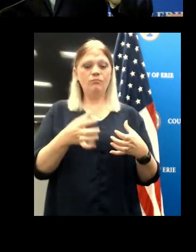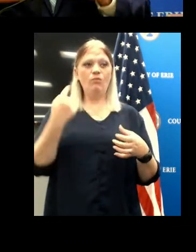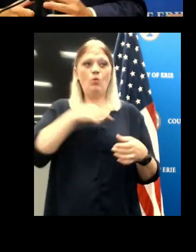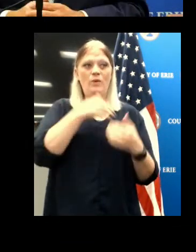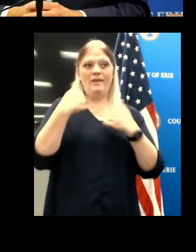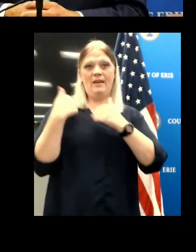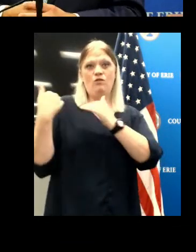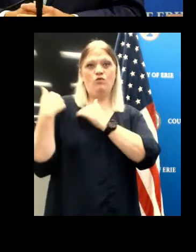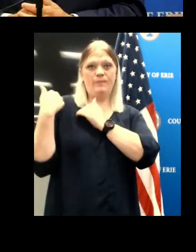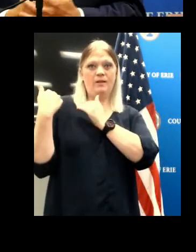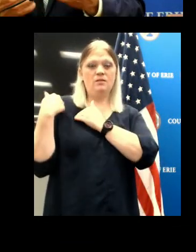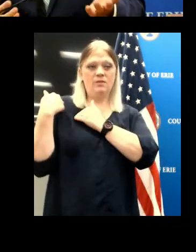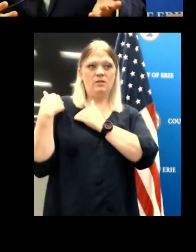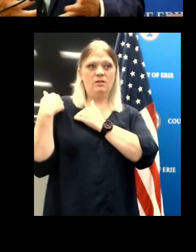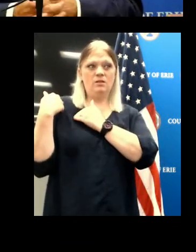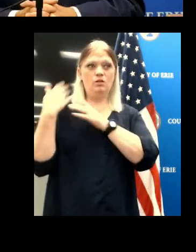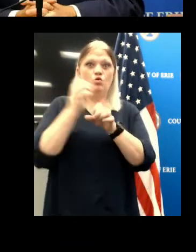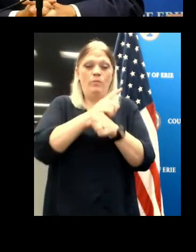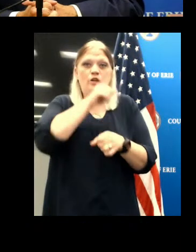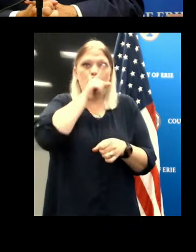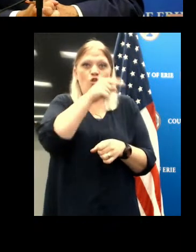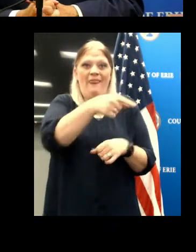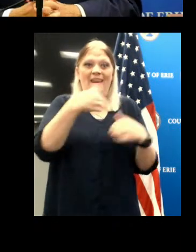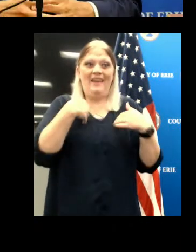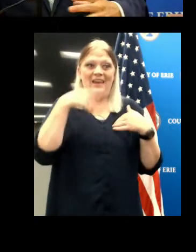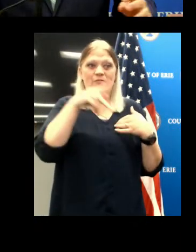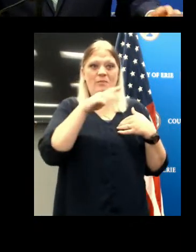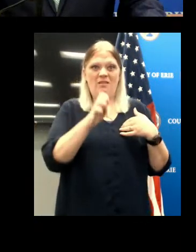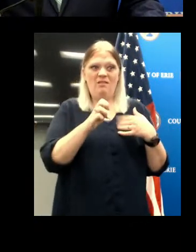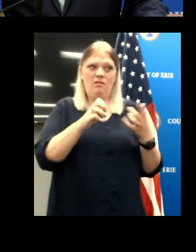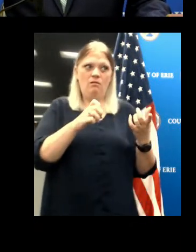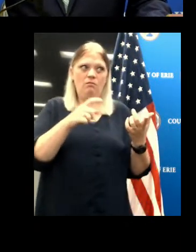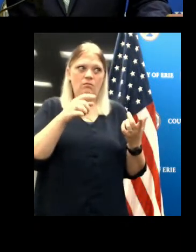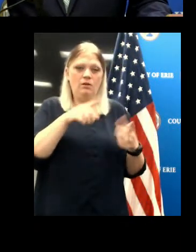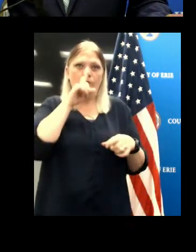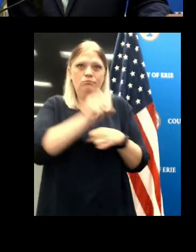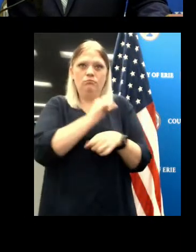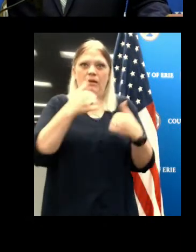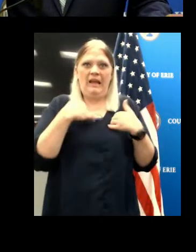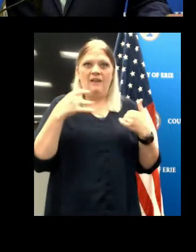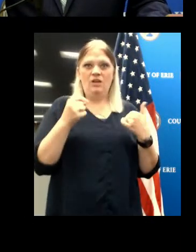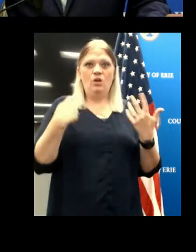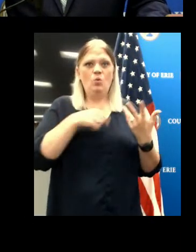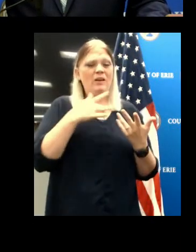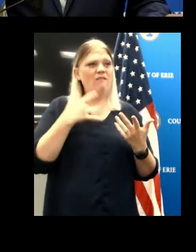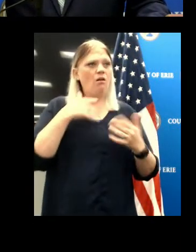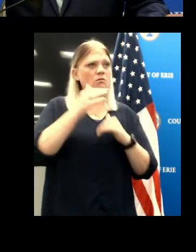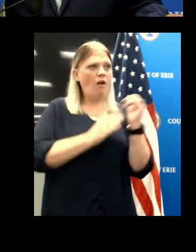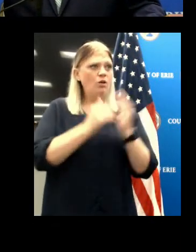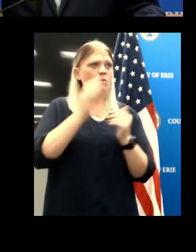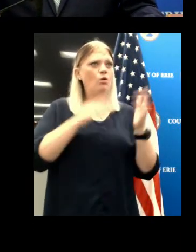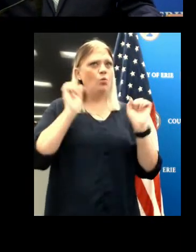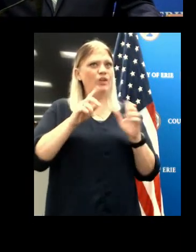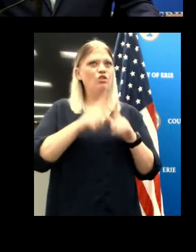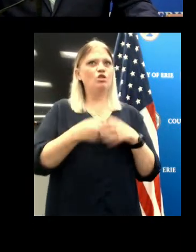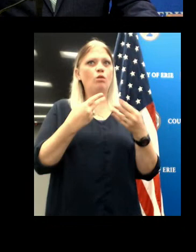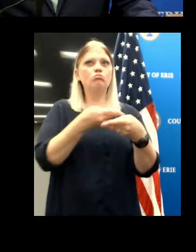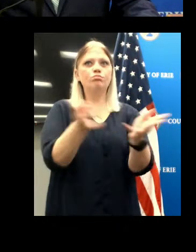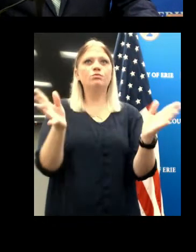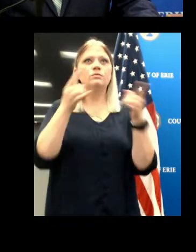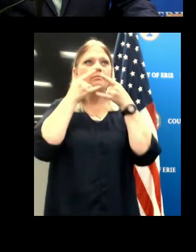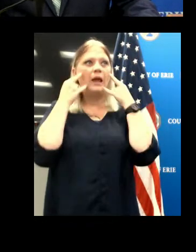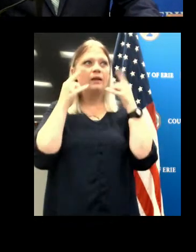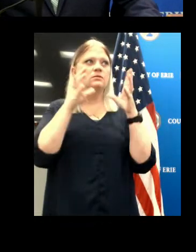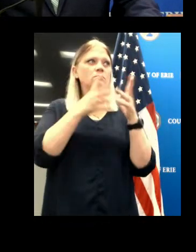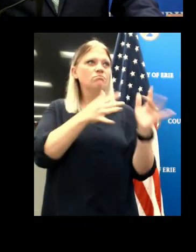a responsibility to ensure they have PPE have it. And then when we felt comfortable at that point that we could start distributing masks and other